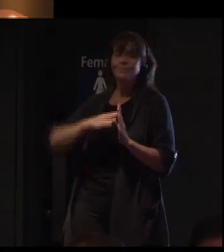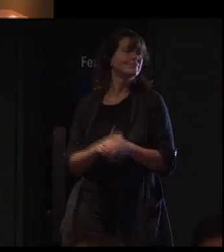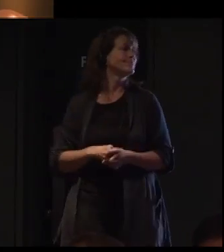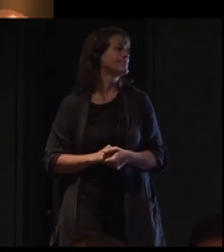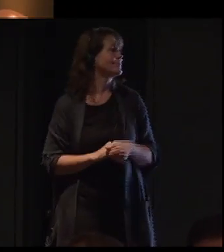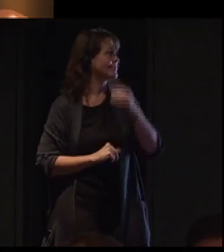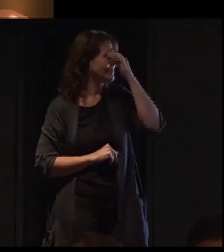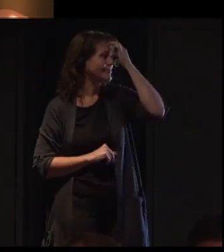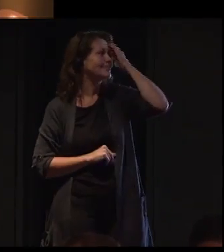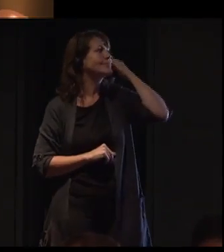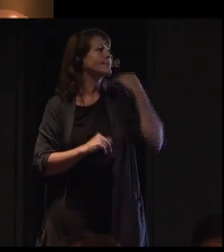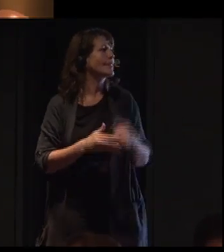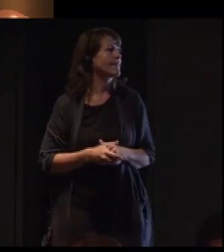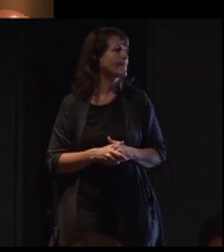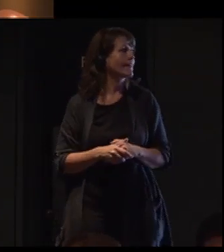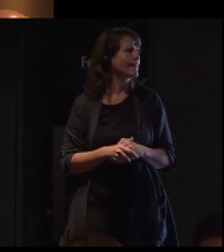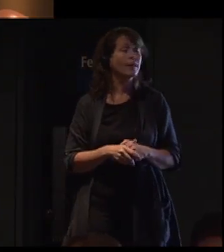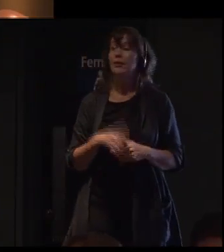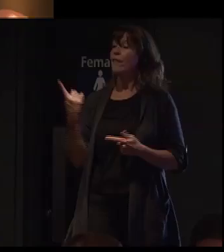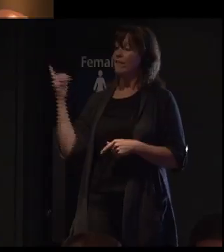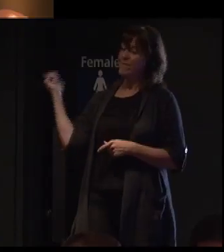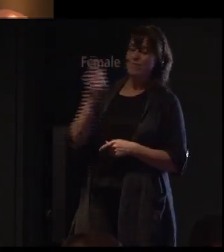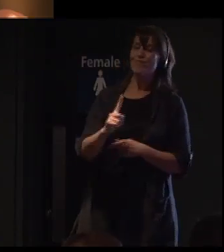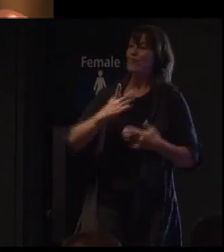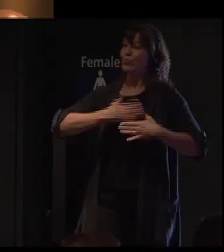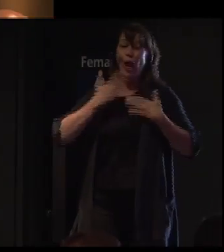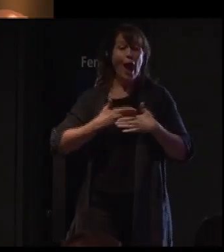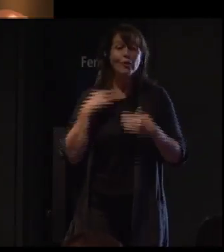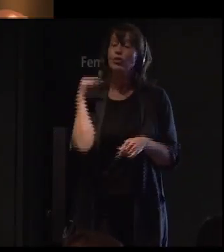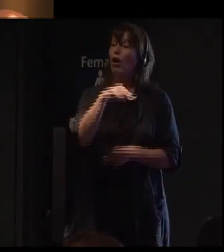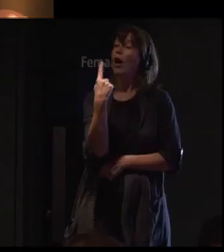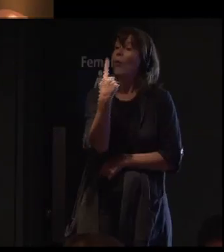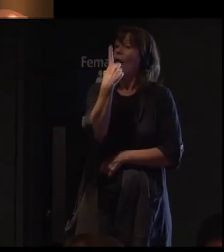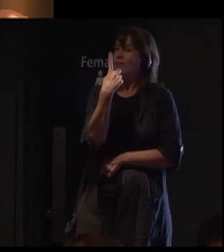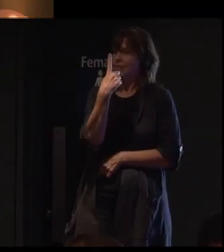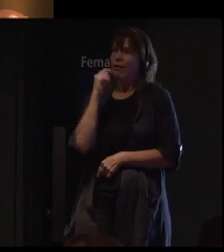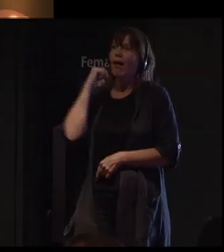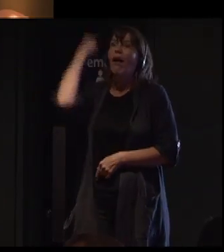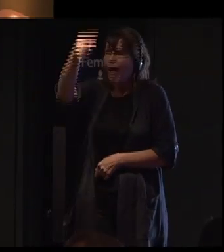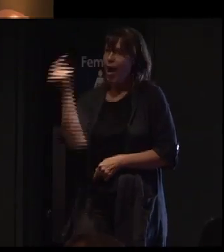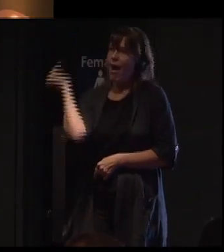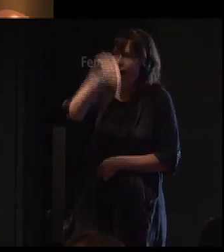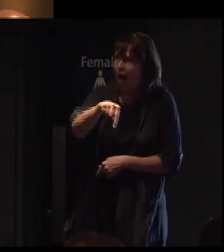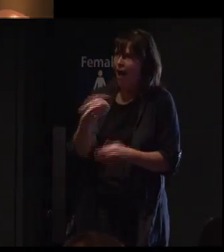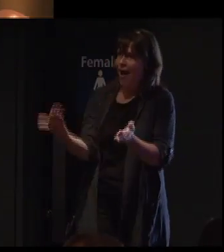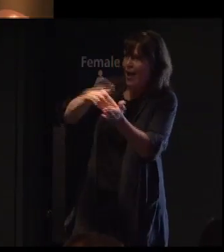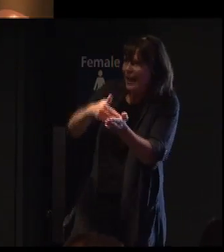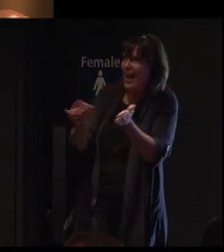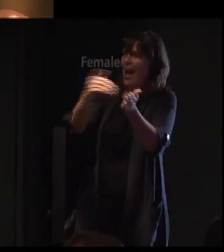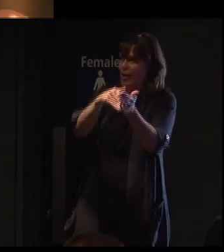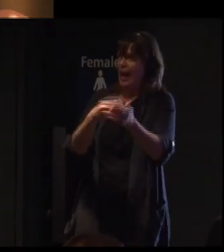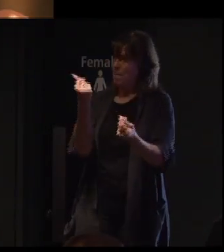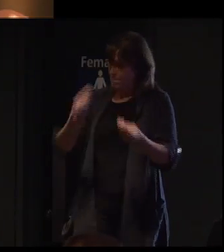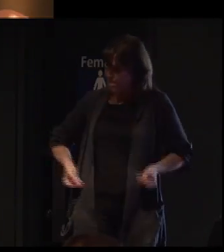But there's more to it. If fans enjoy the event, they're more likely to return to the host city and the venue, spending more time and